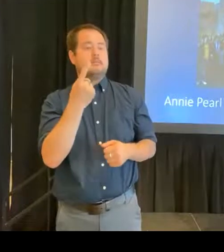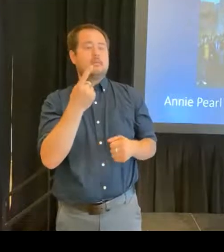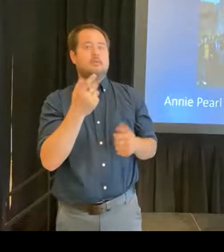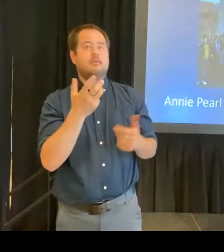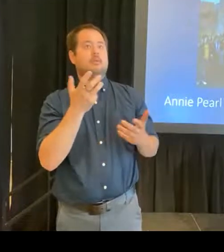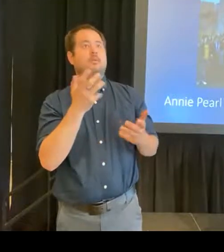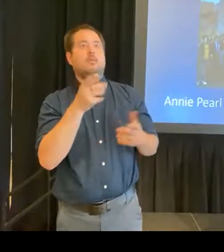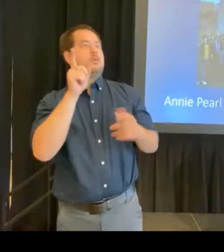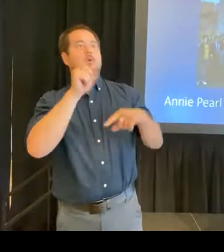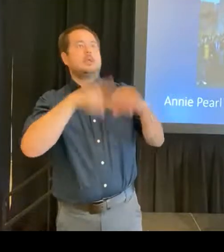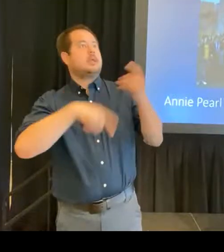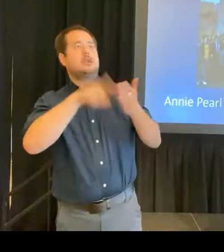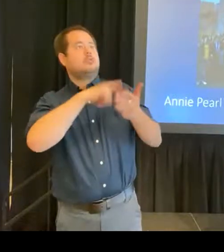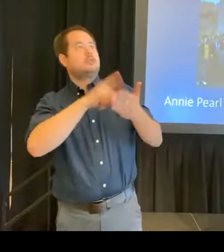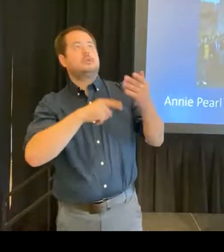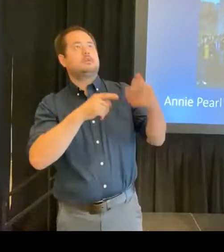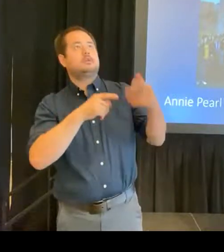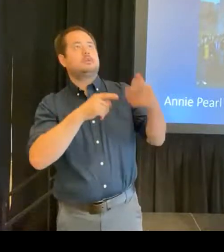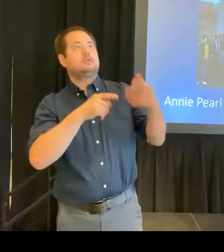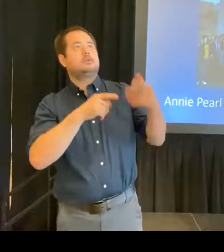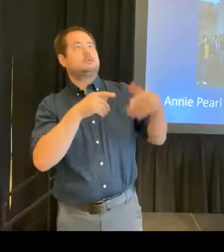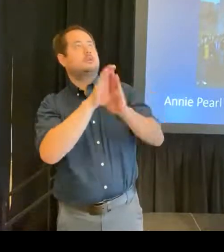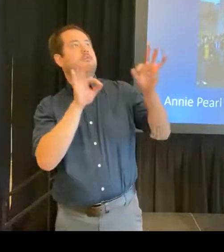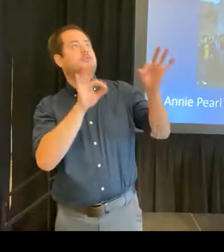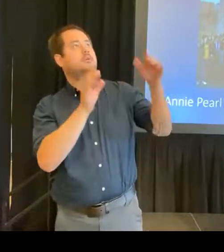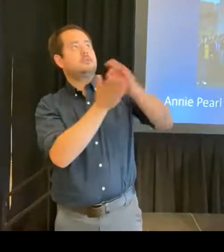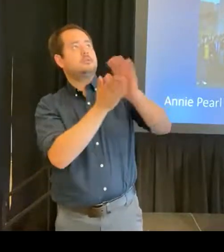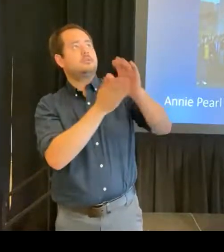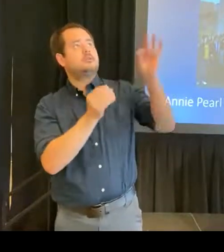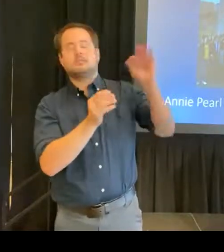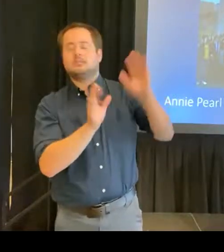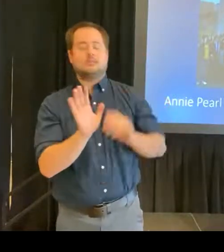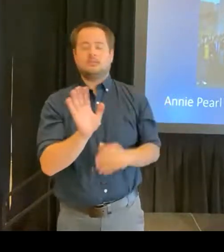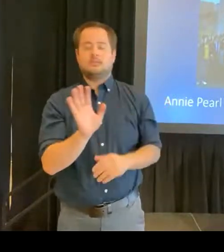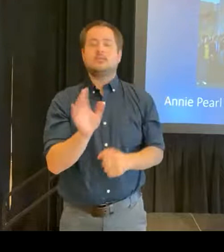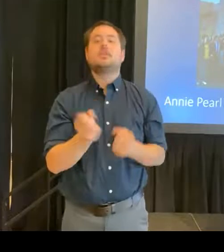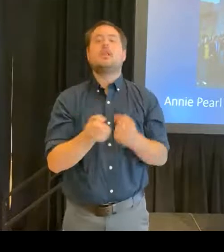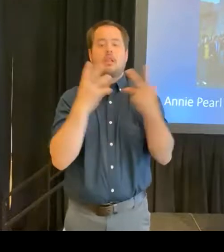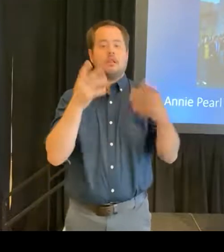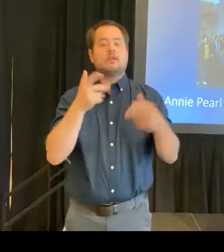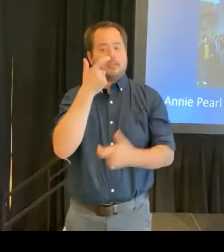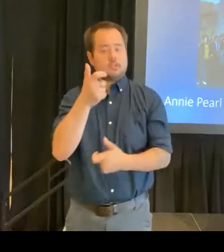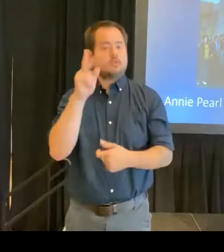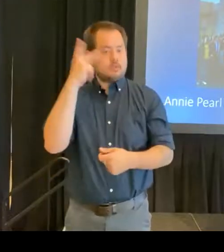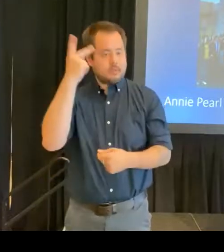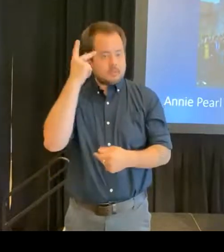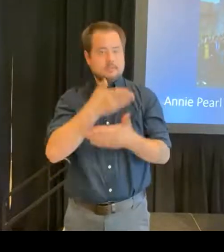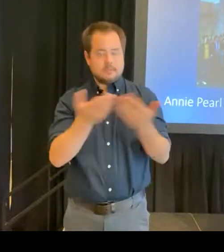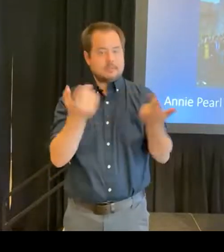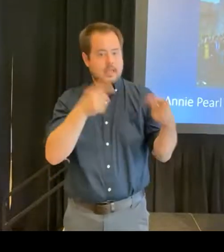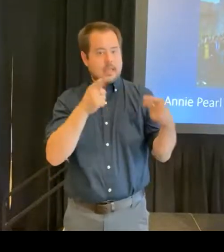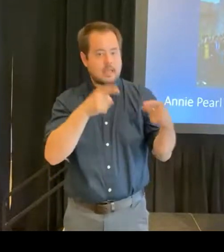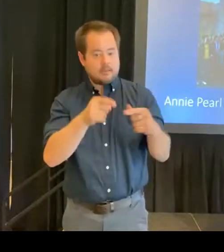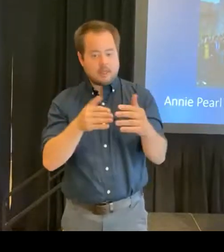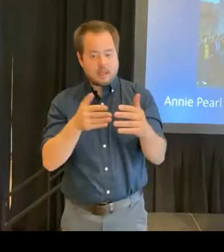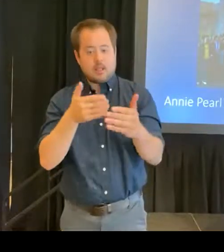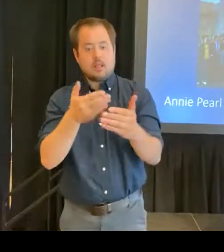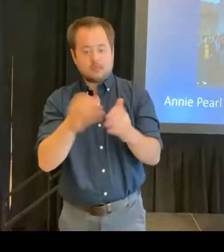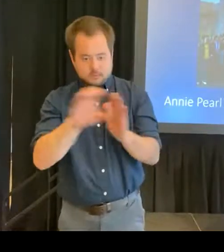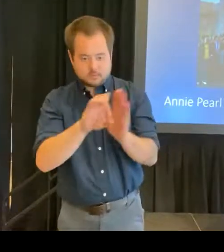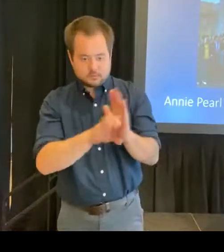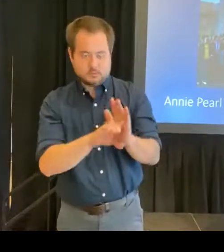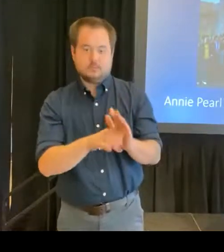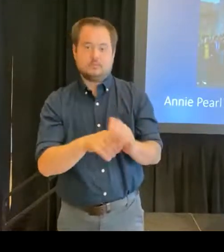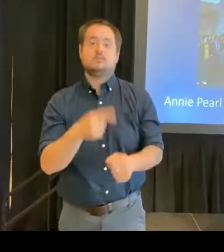above criticism. I feel like there's a lot of really interesting political things that happened before we got it. One of the things that had to happen